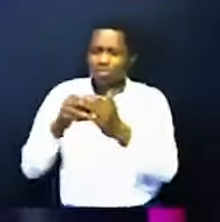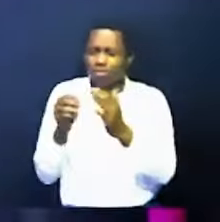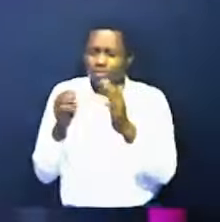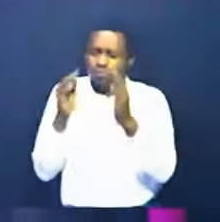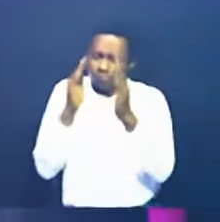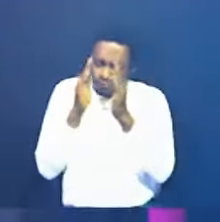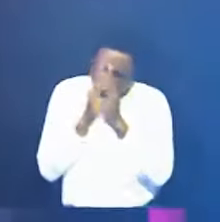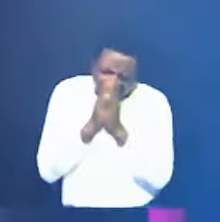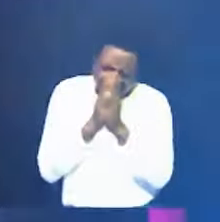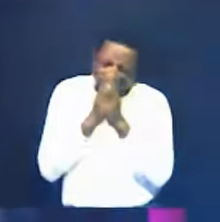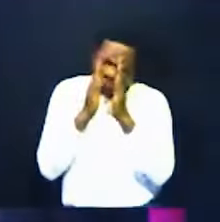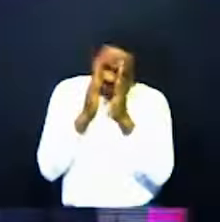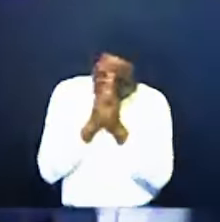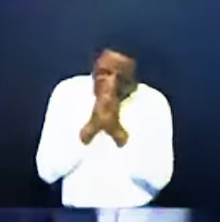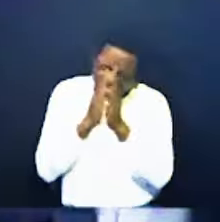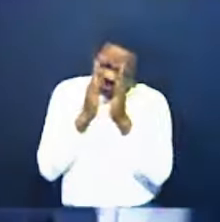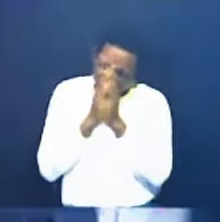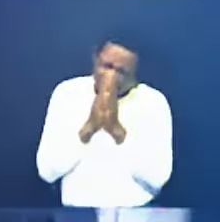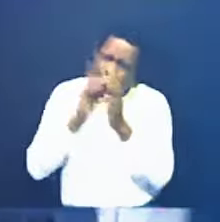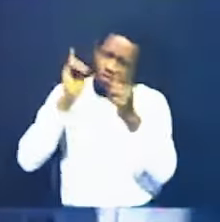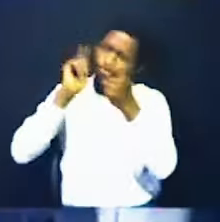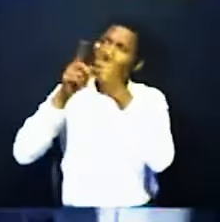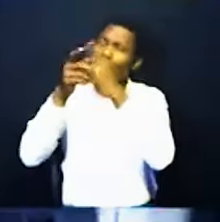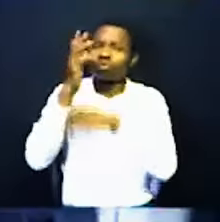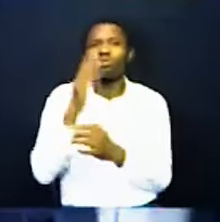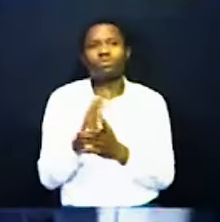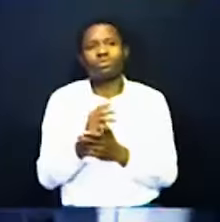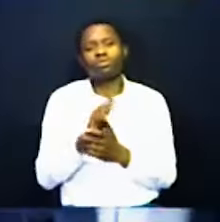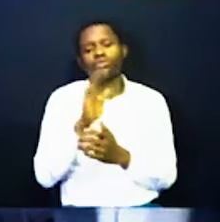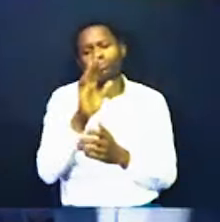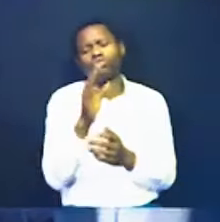your relief will